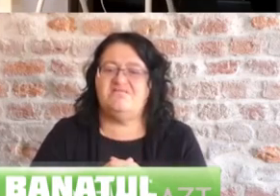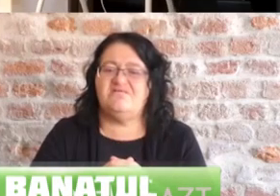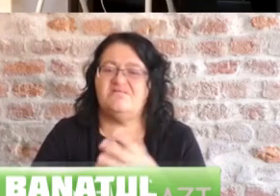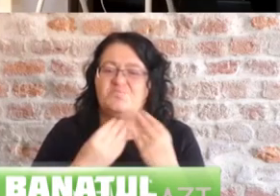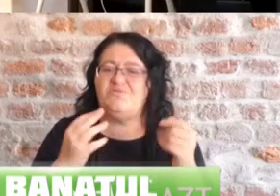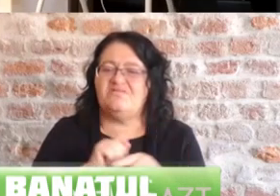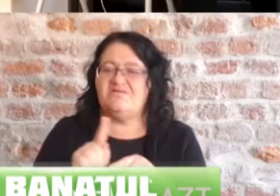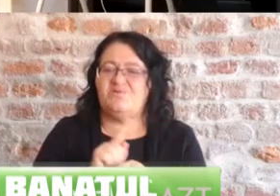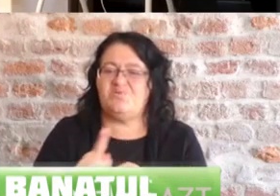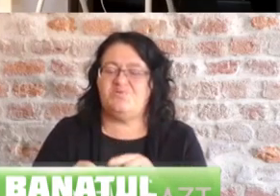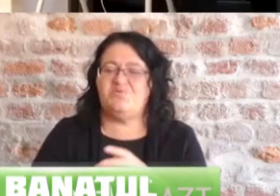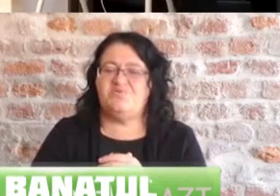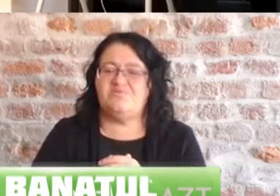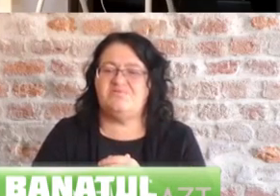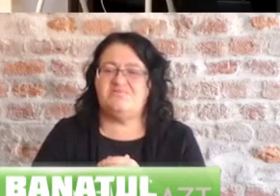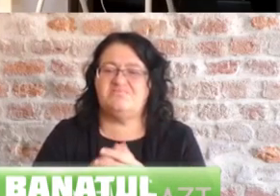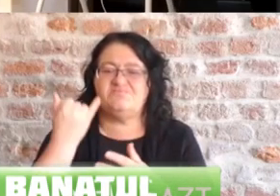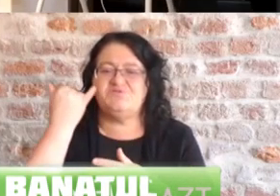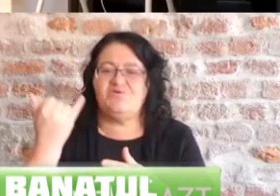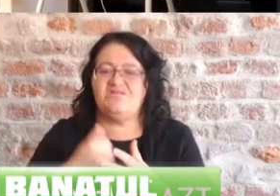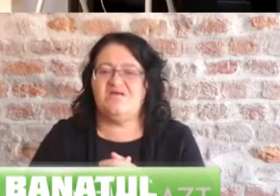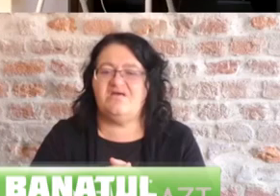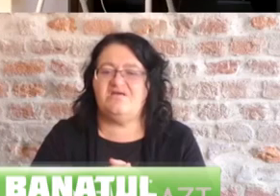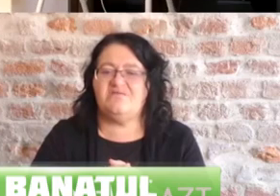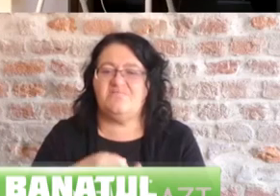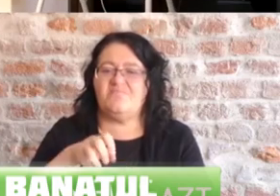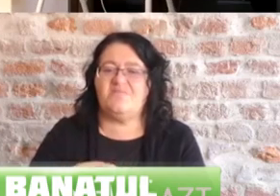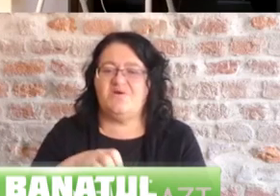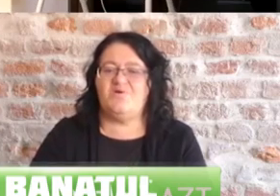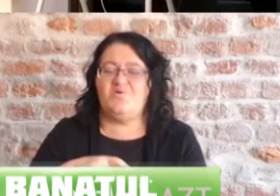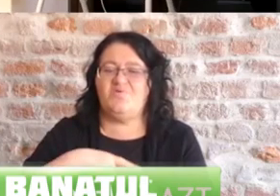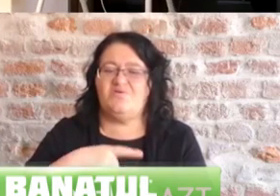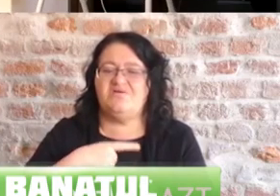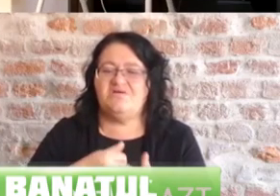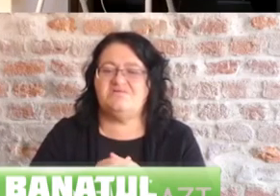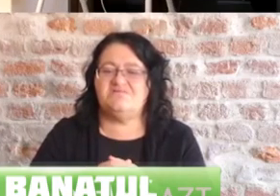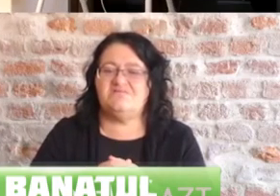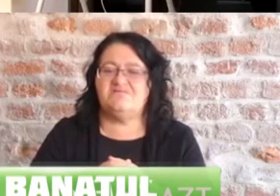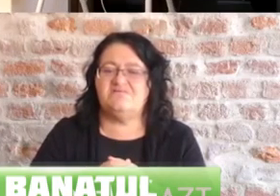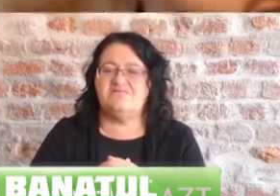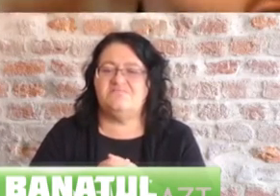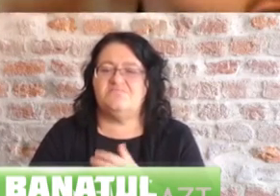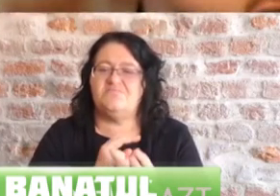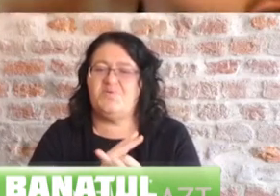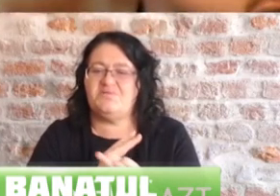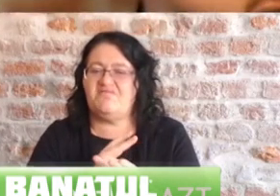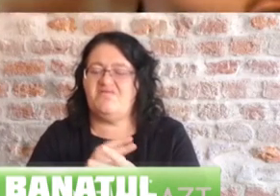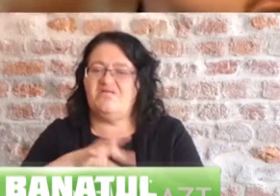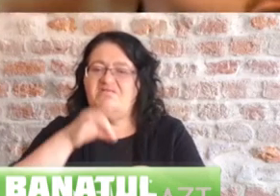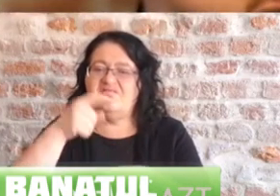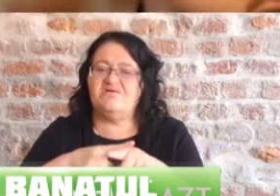augmenting them with innovative elements. The space was evaluated holistically,